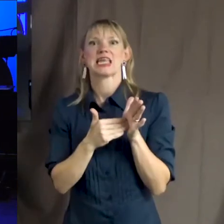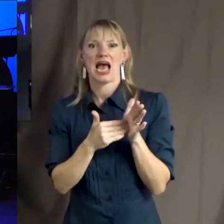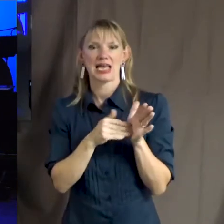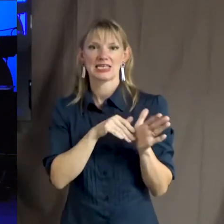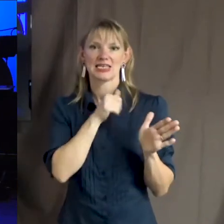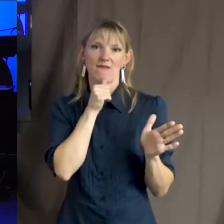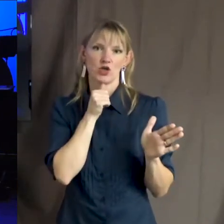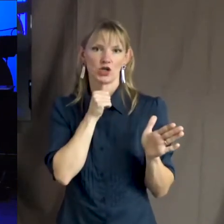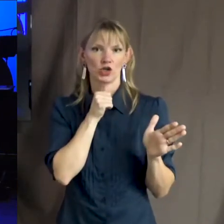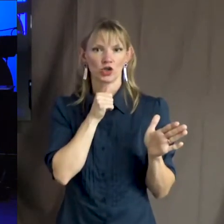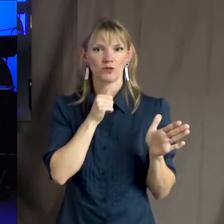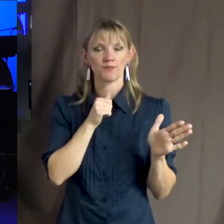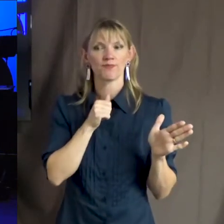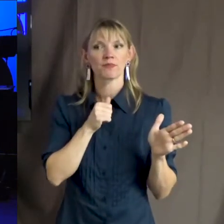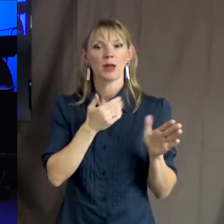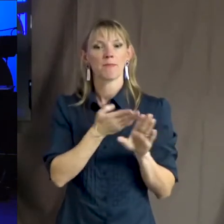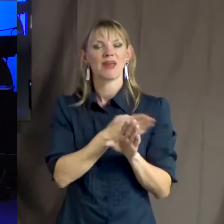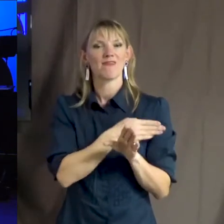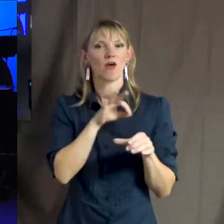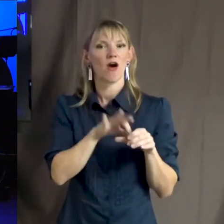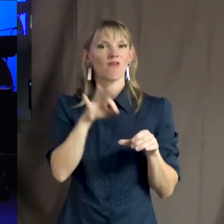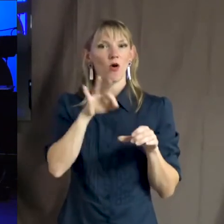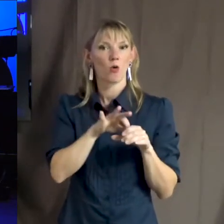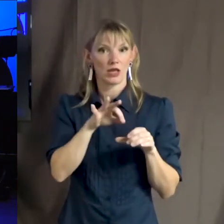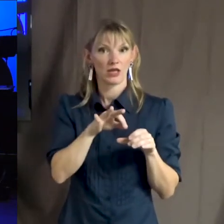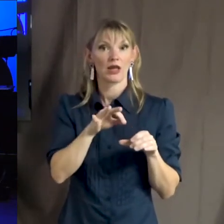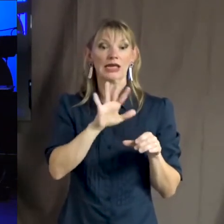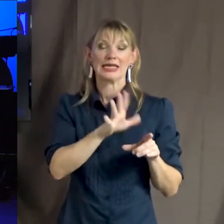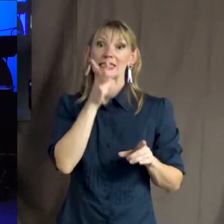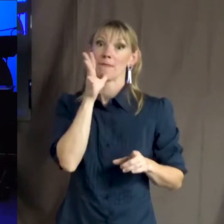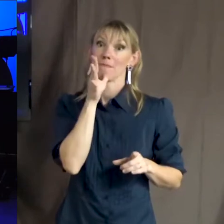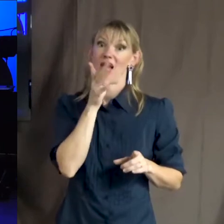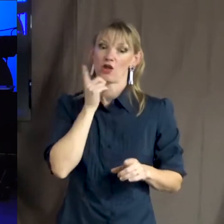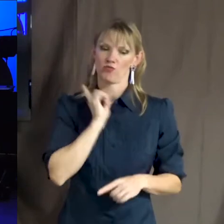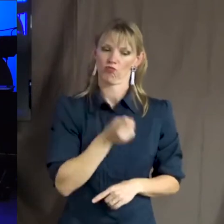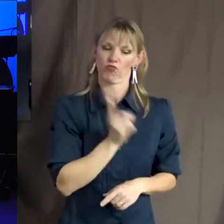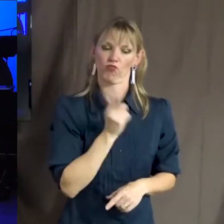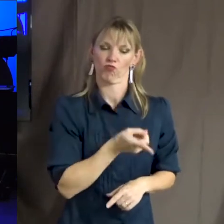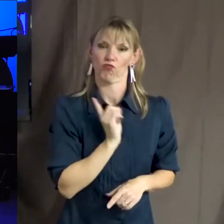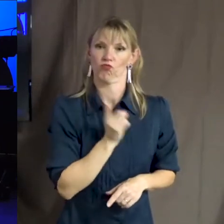who, before he voted, got a stern talking to by his mother.